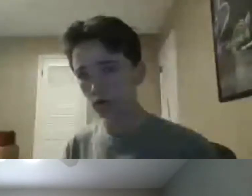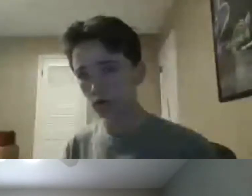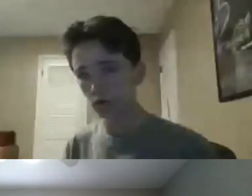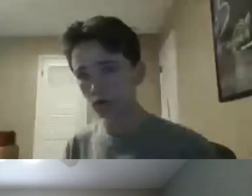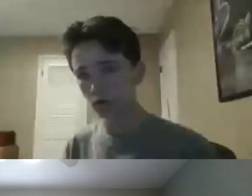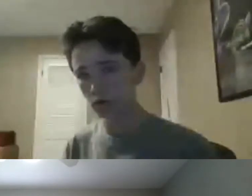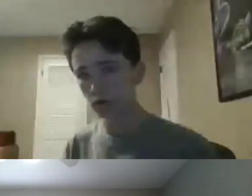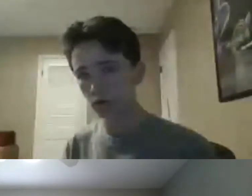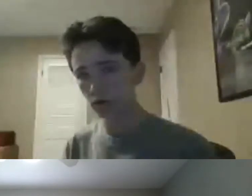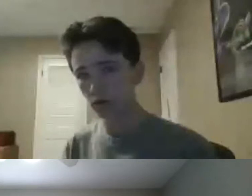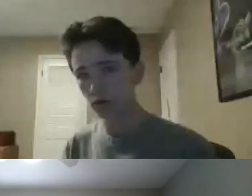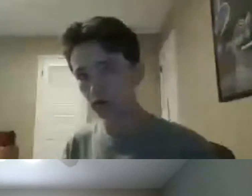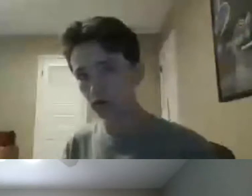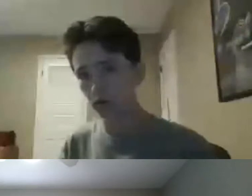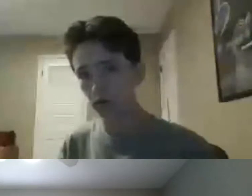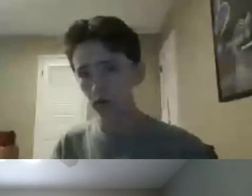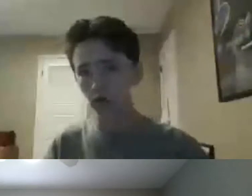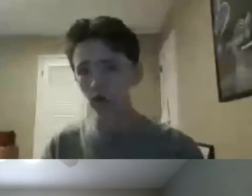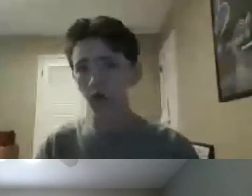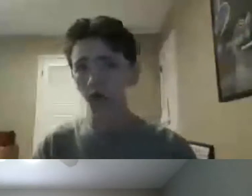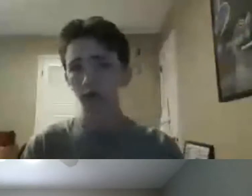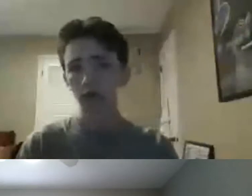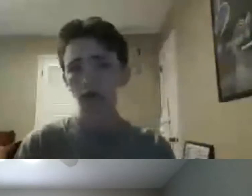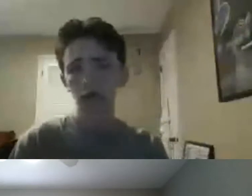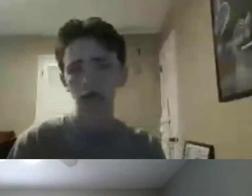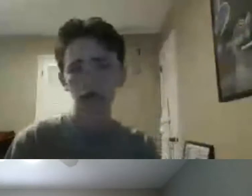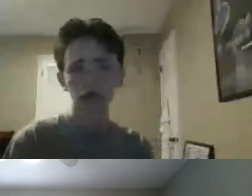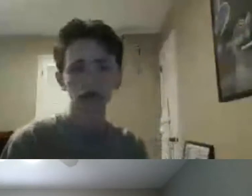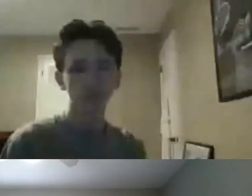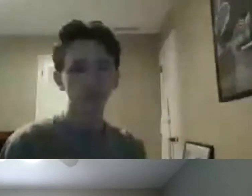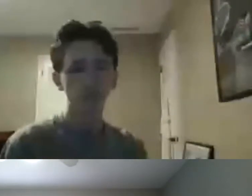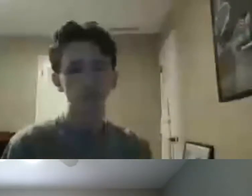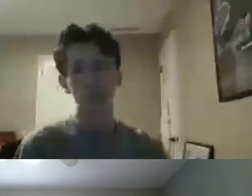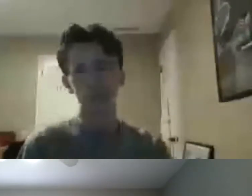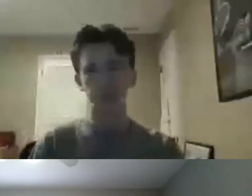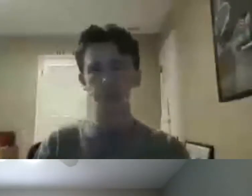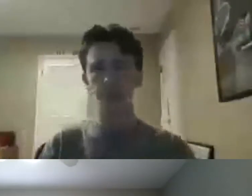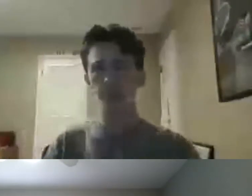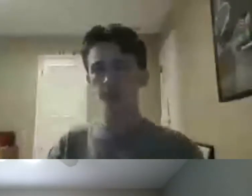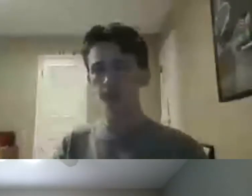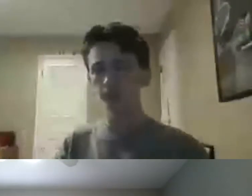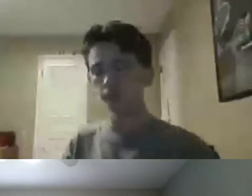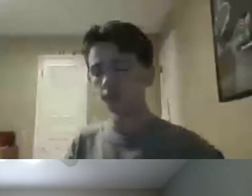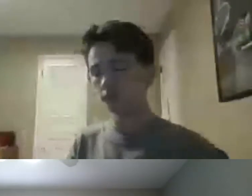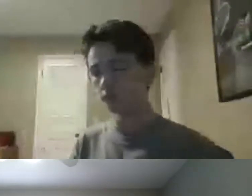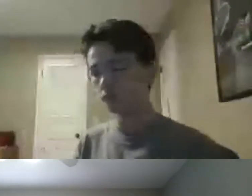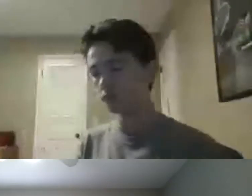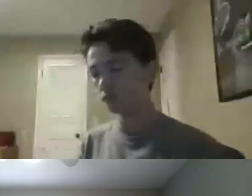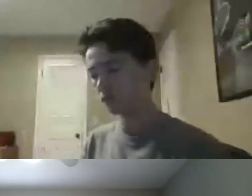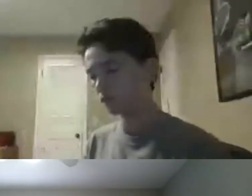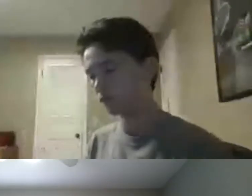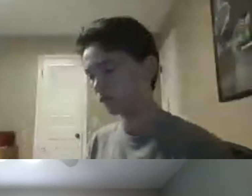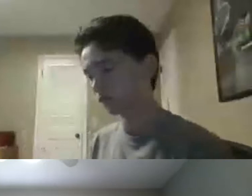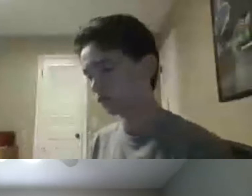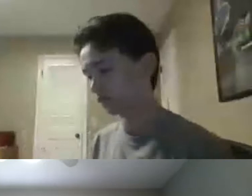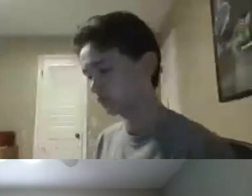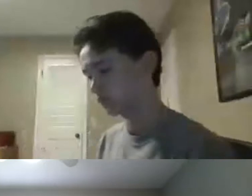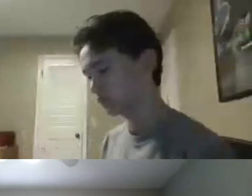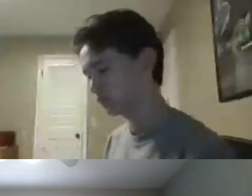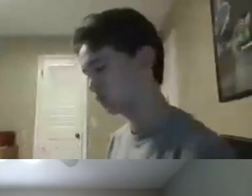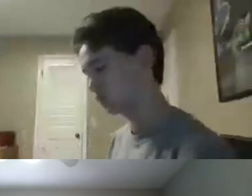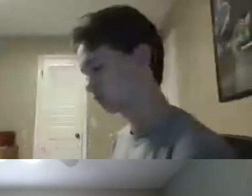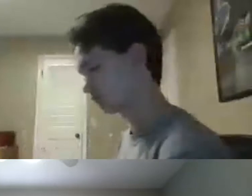address the trauma that students and families have faced. Since March, when all this started, a lot of families have lost jobs.